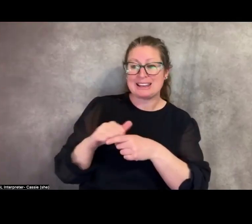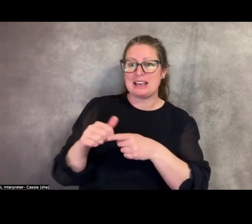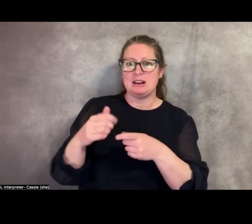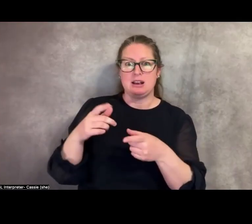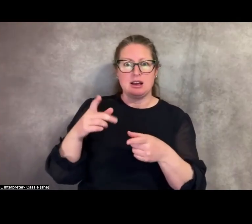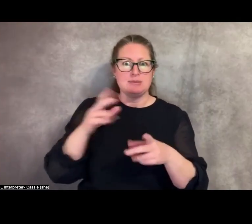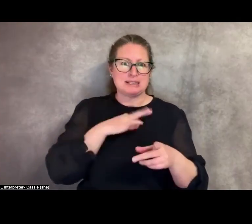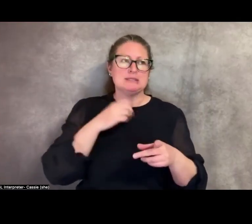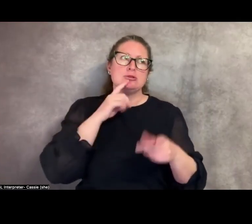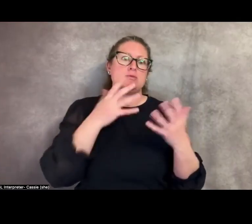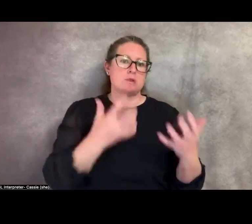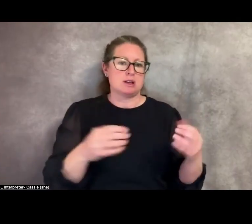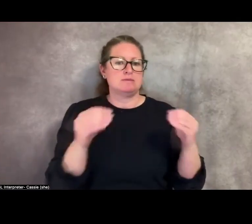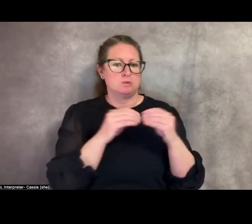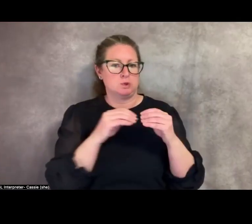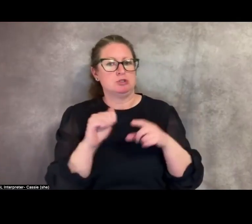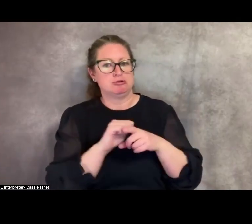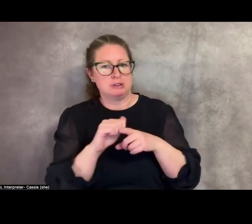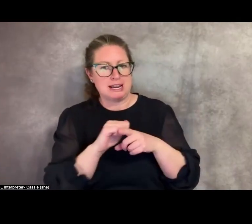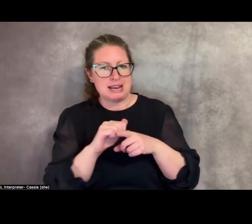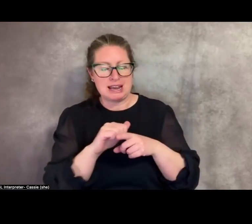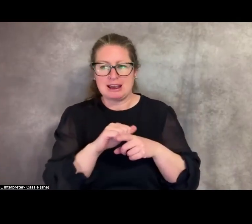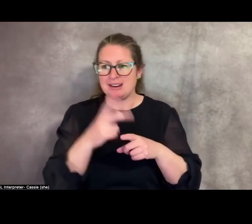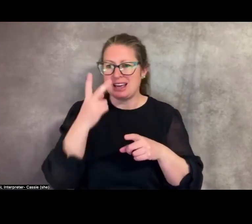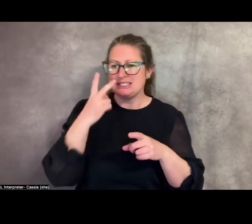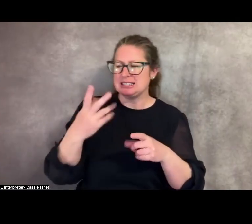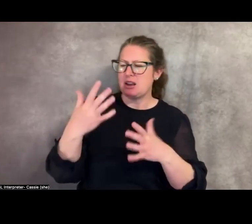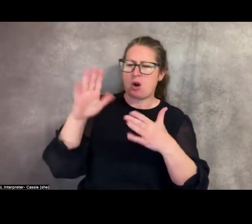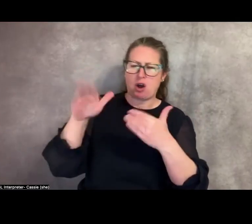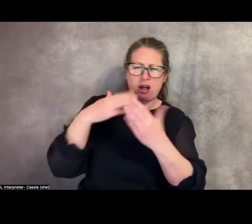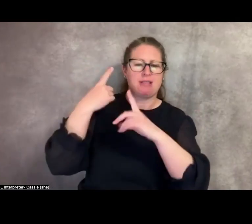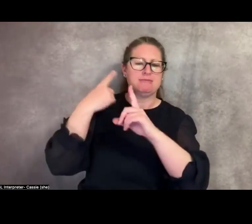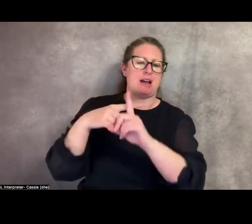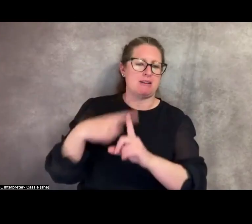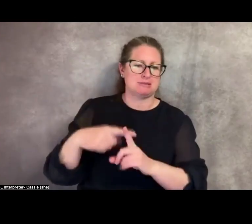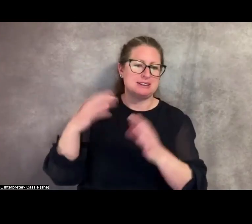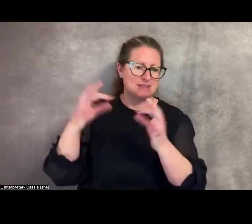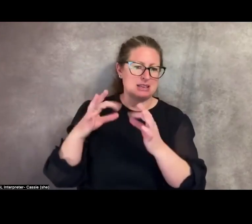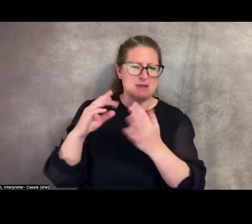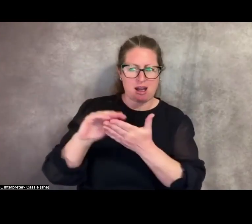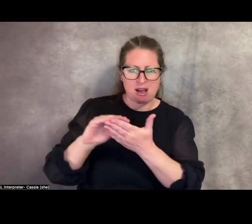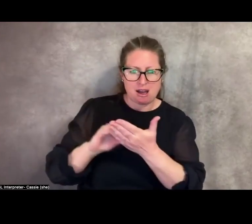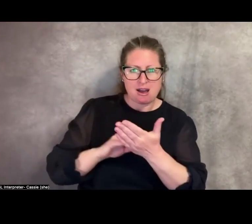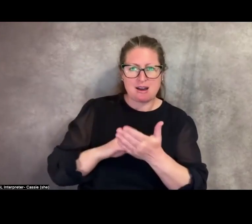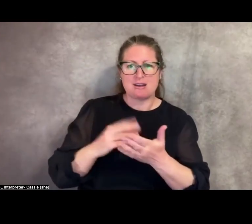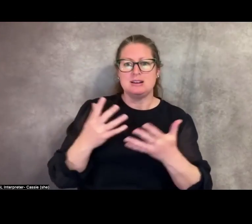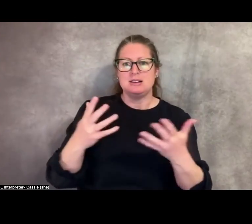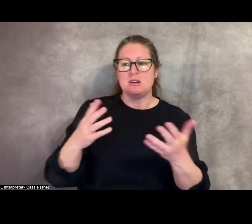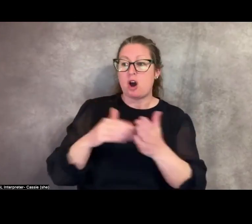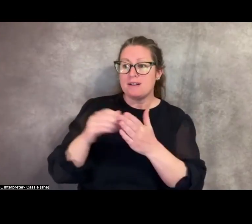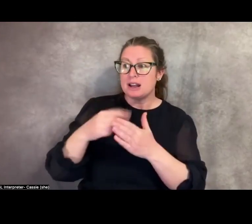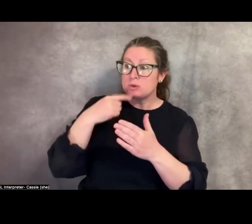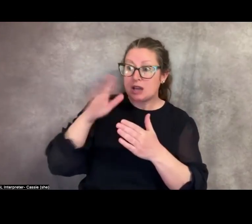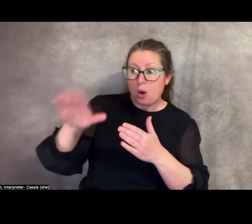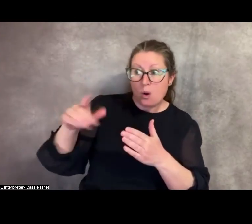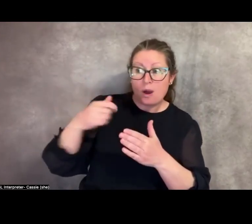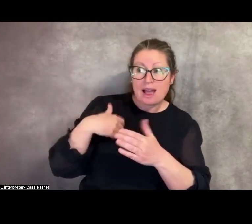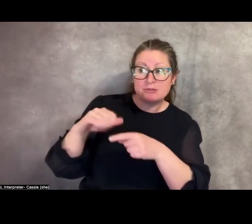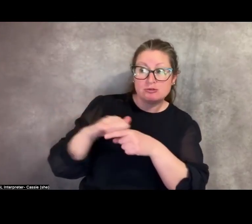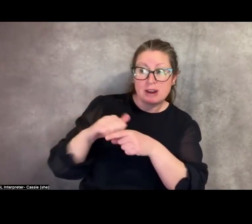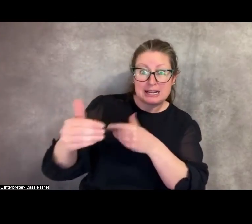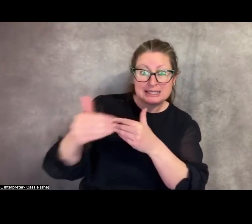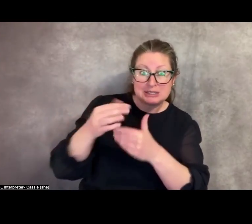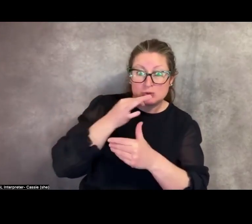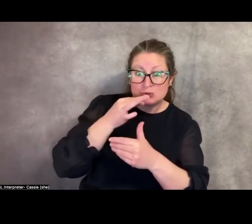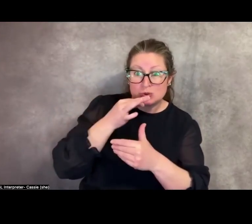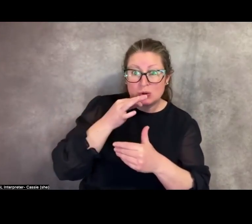by my staff. I received nothing but positive feedback. A lot of the times when I'm saying, oh, you have another training coming up, it's always like,